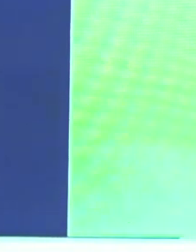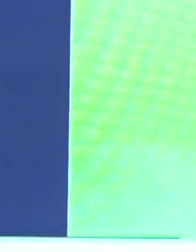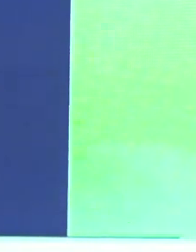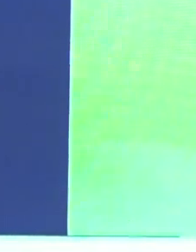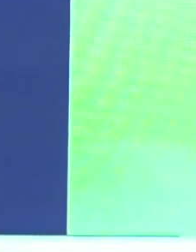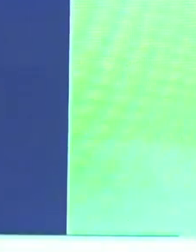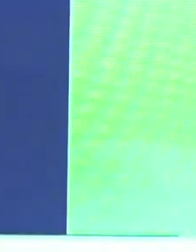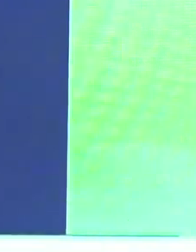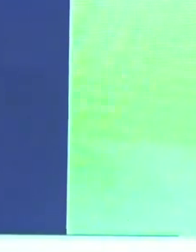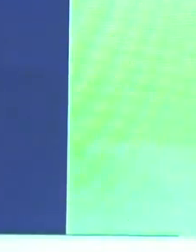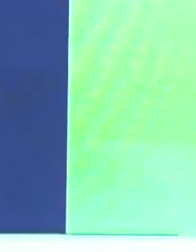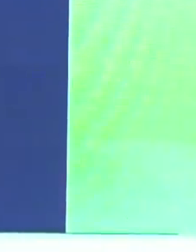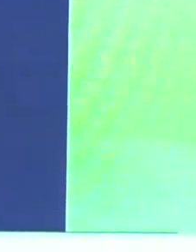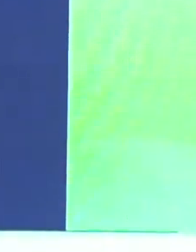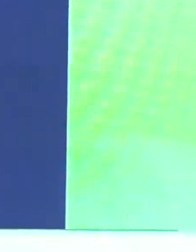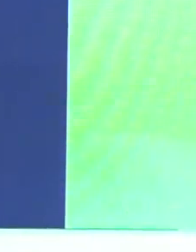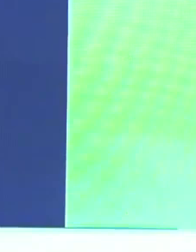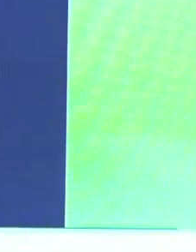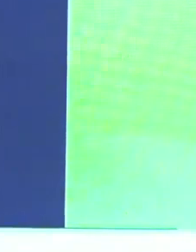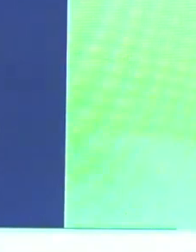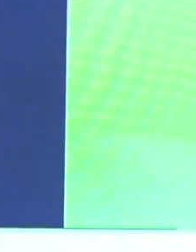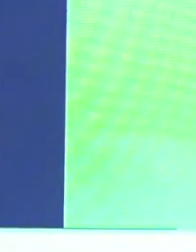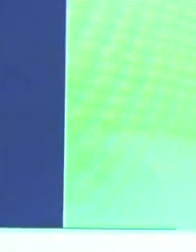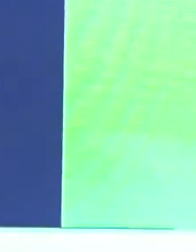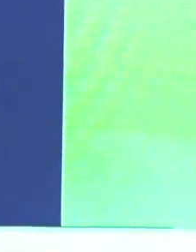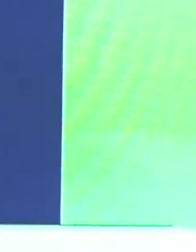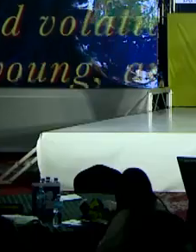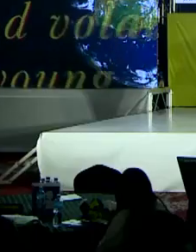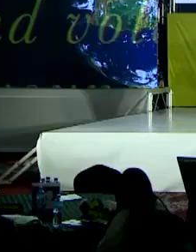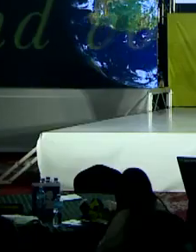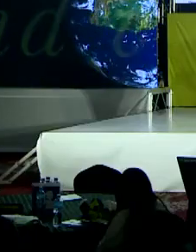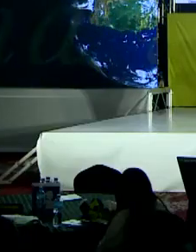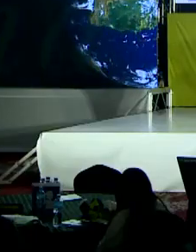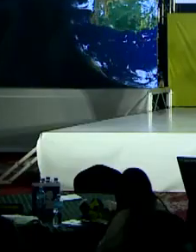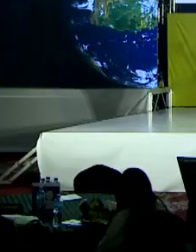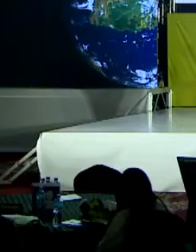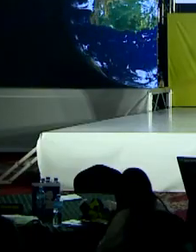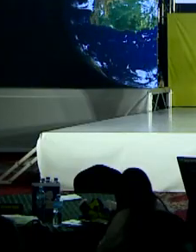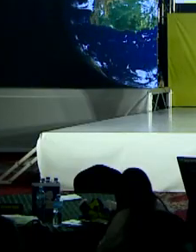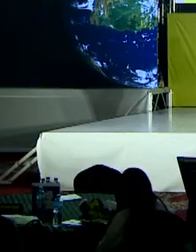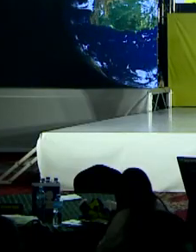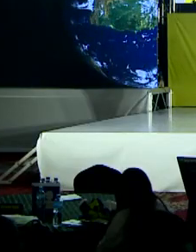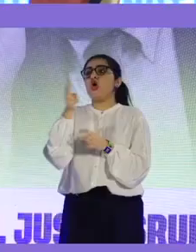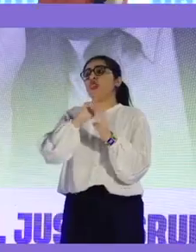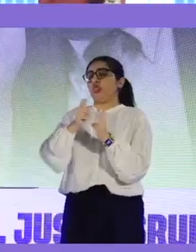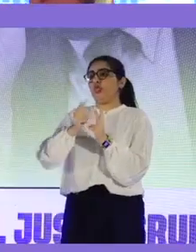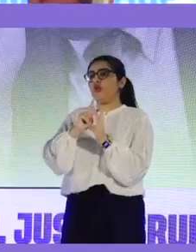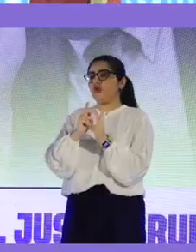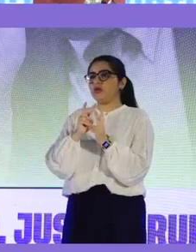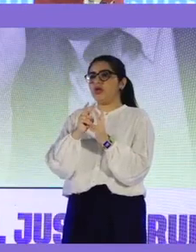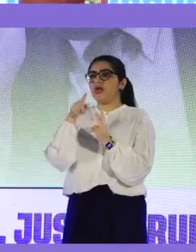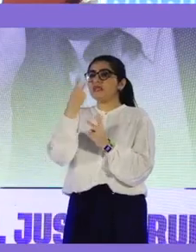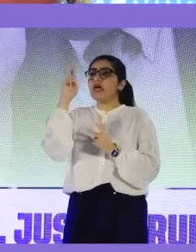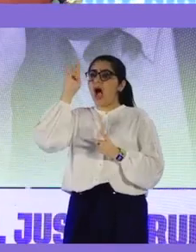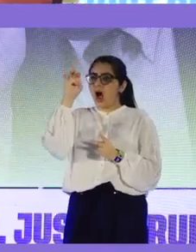age. Right? That's the official definition of young. And these are two forces that are